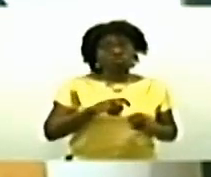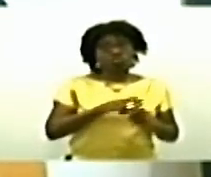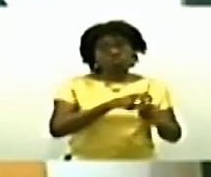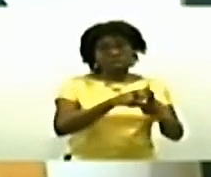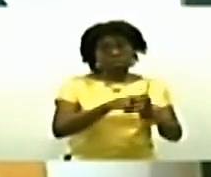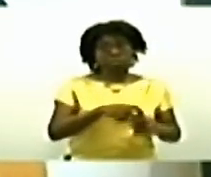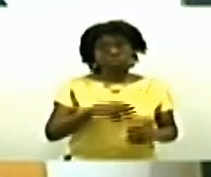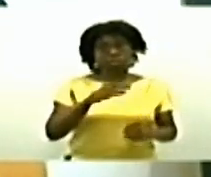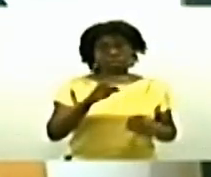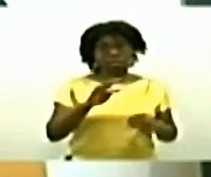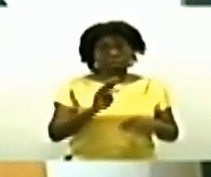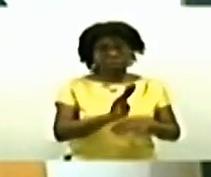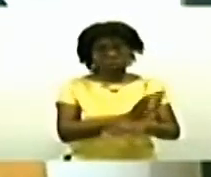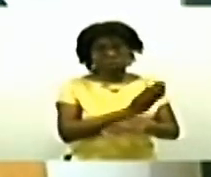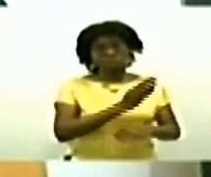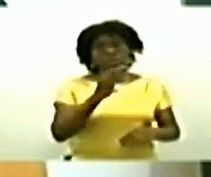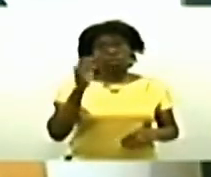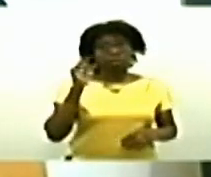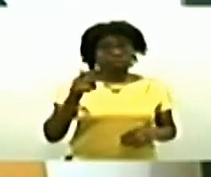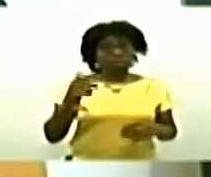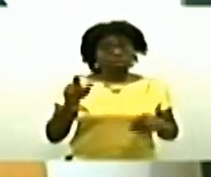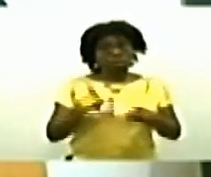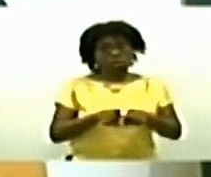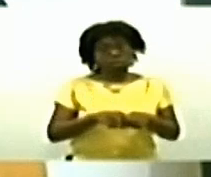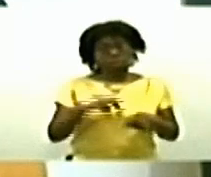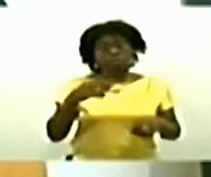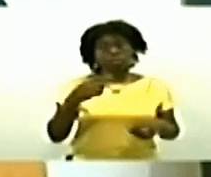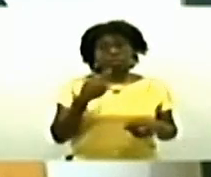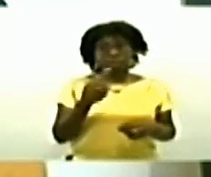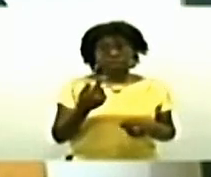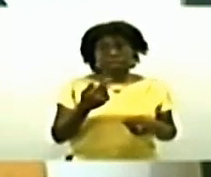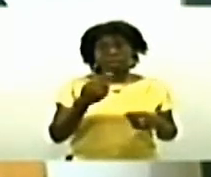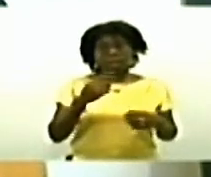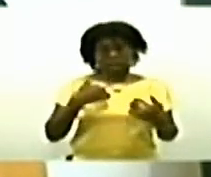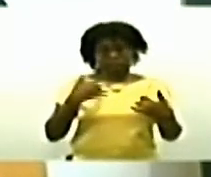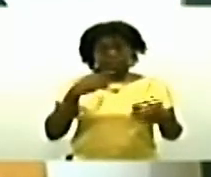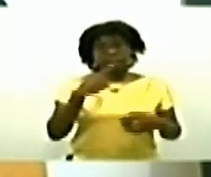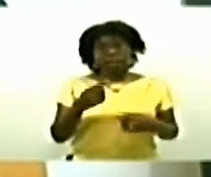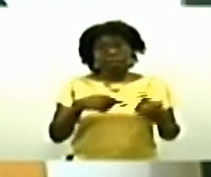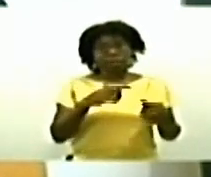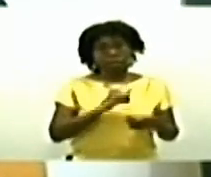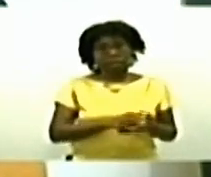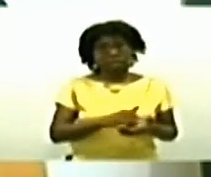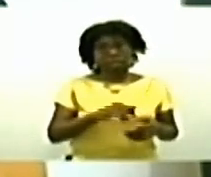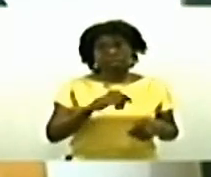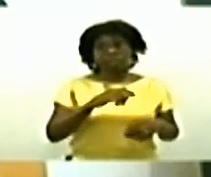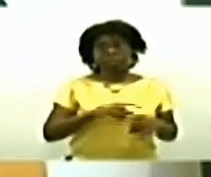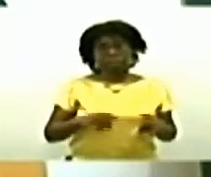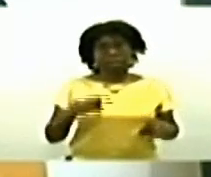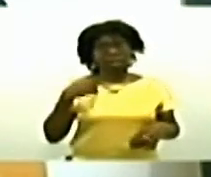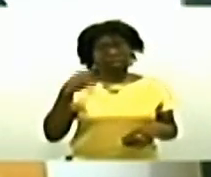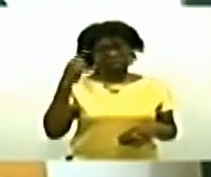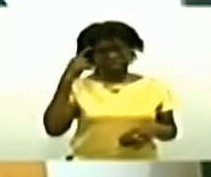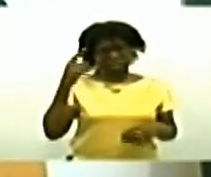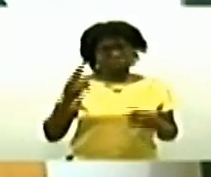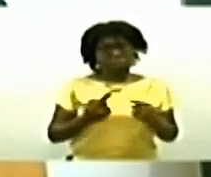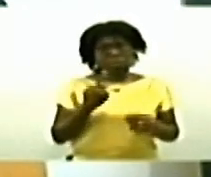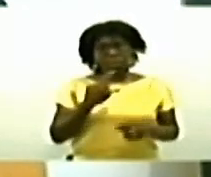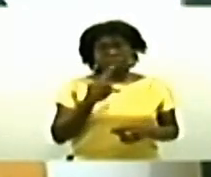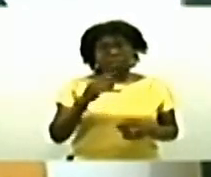I stand corrected, but based on how it is outlined here, Mr. President, I think it only says that the minister will